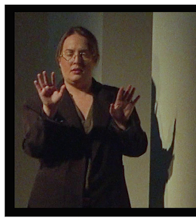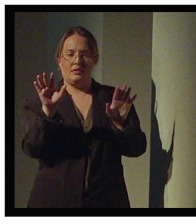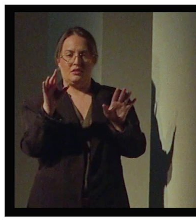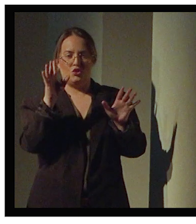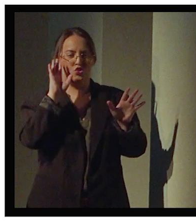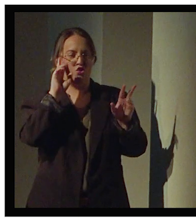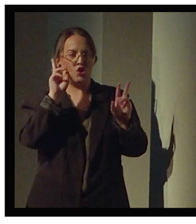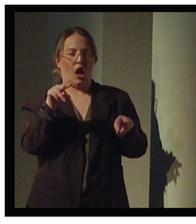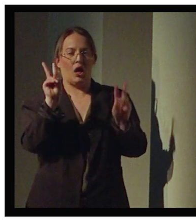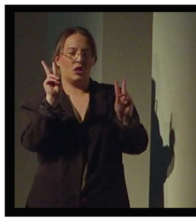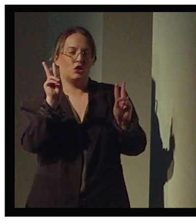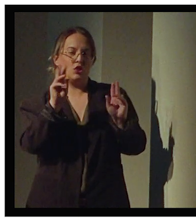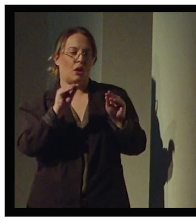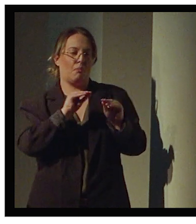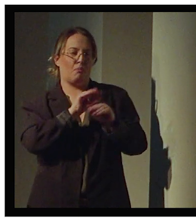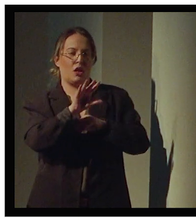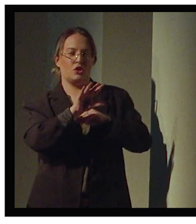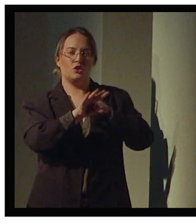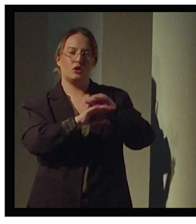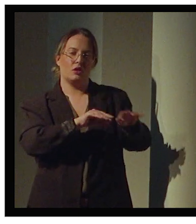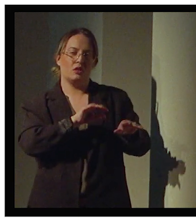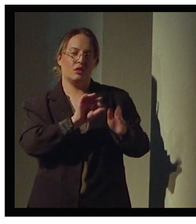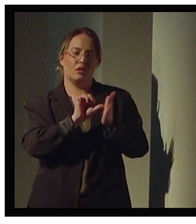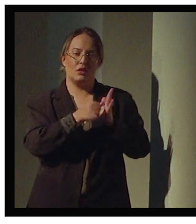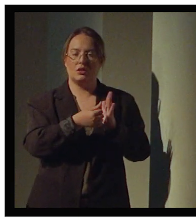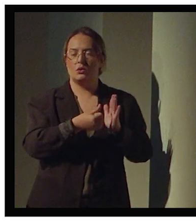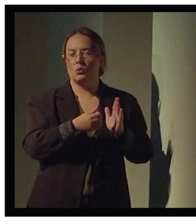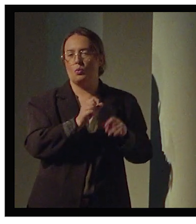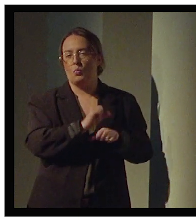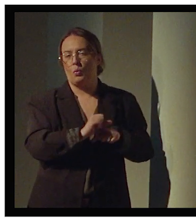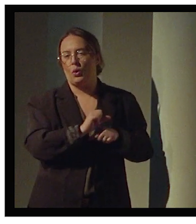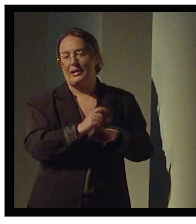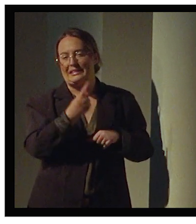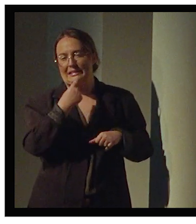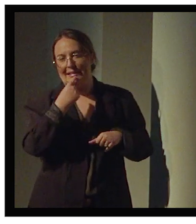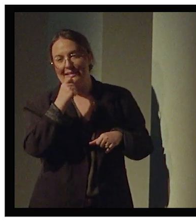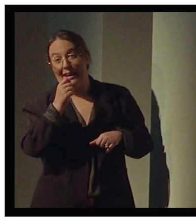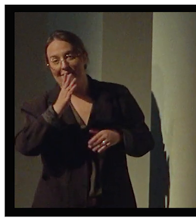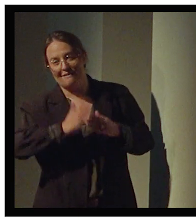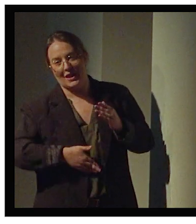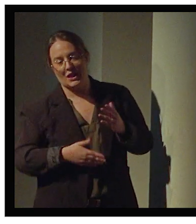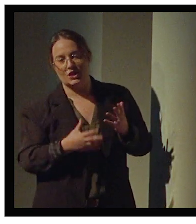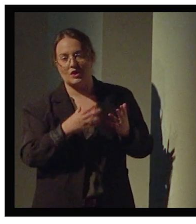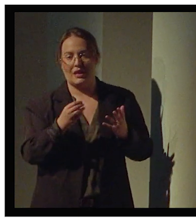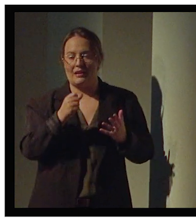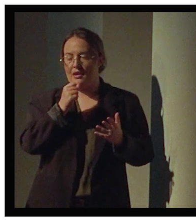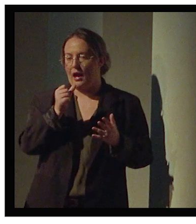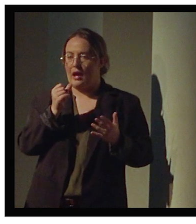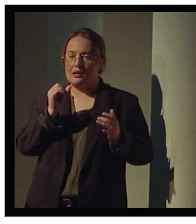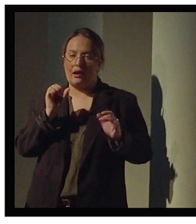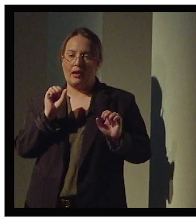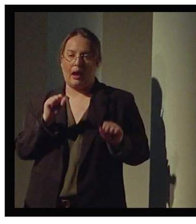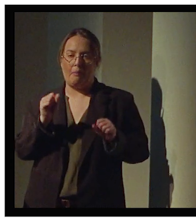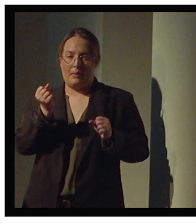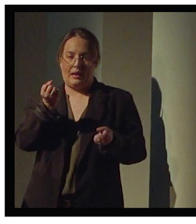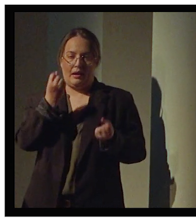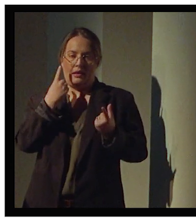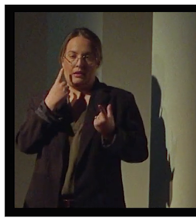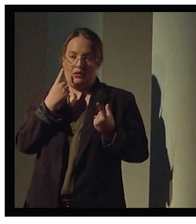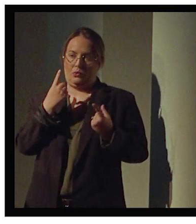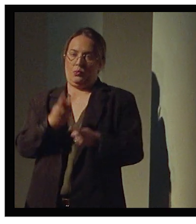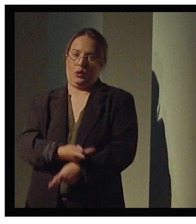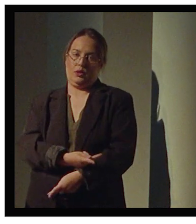judged Impressionist works like Morisot's to be unfinished at best and incompetent at worst when